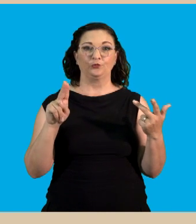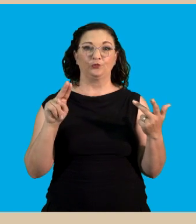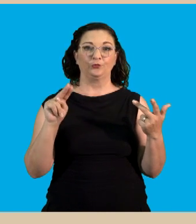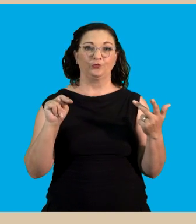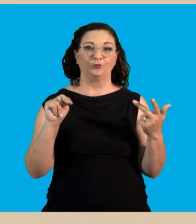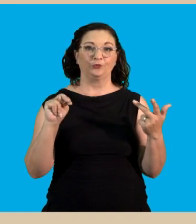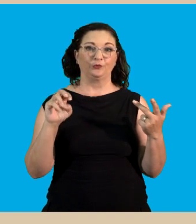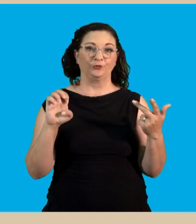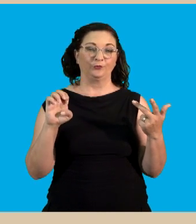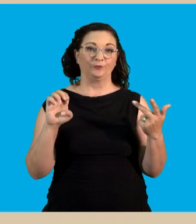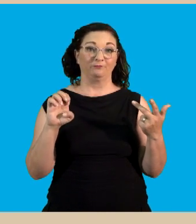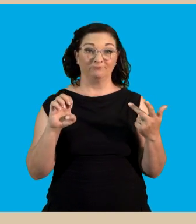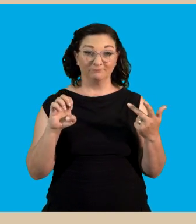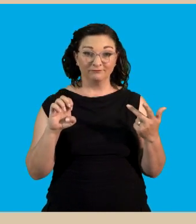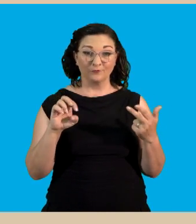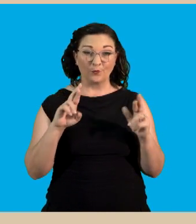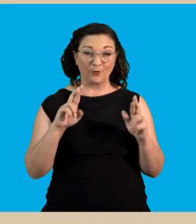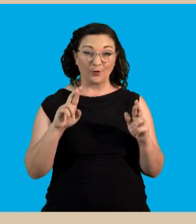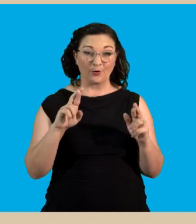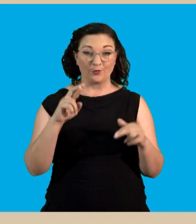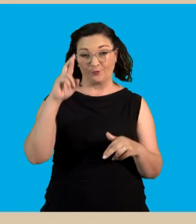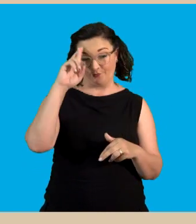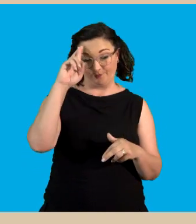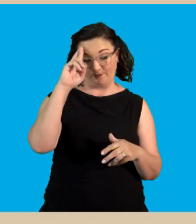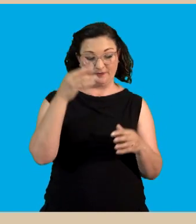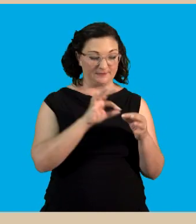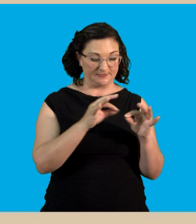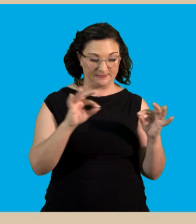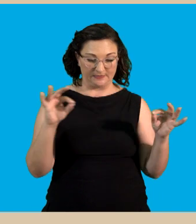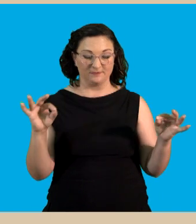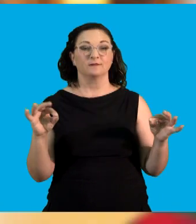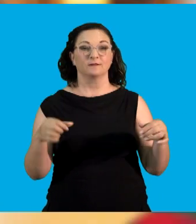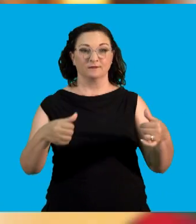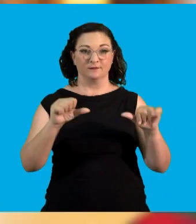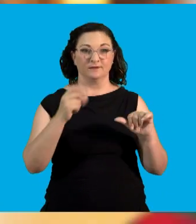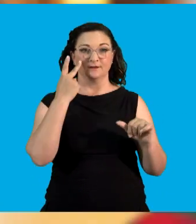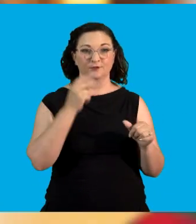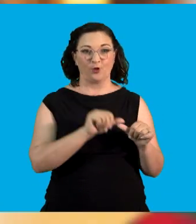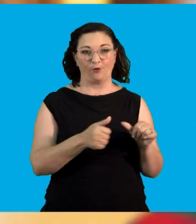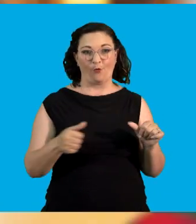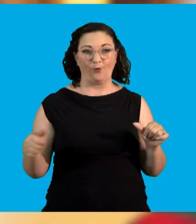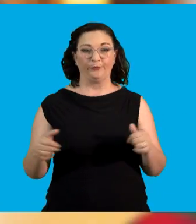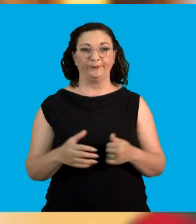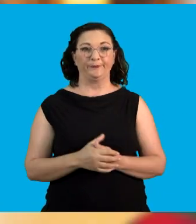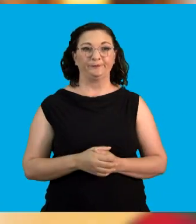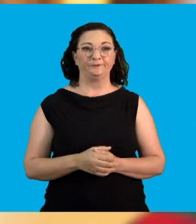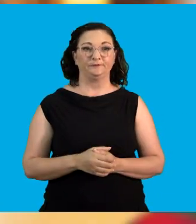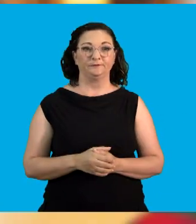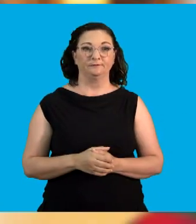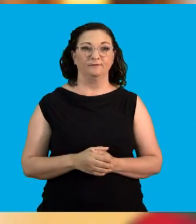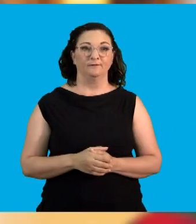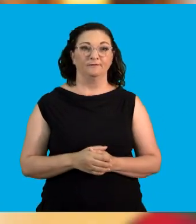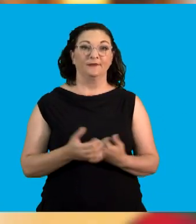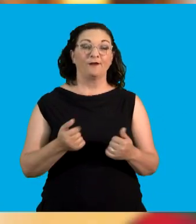Neptune. Okay, I hope you can see how the sentence can help us remember the order of our planets. Now